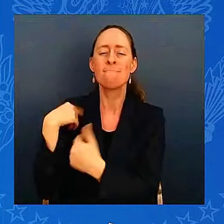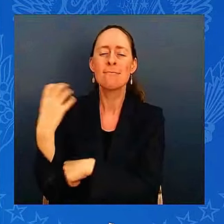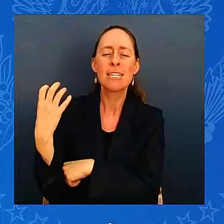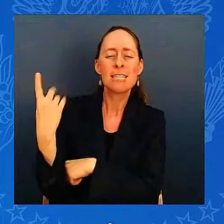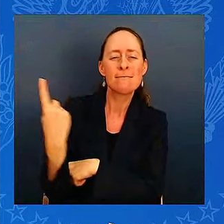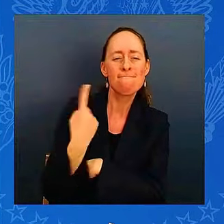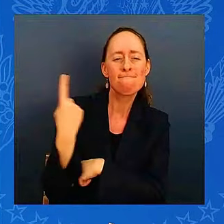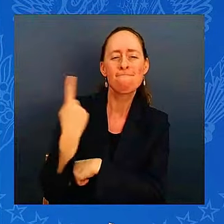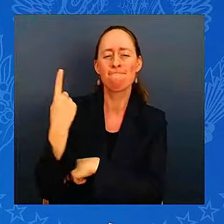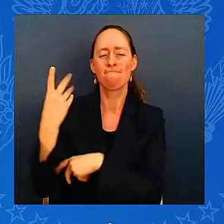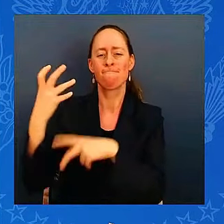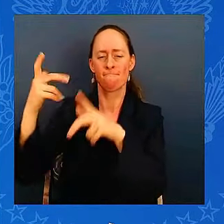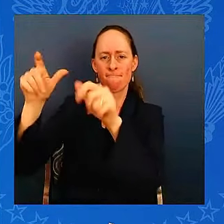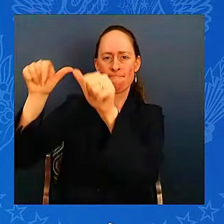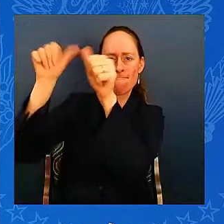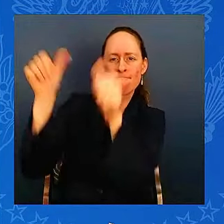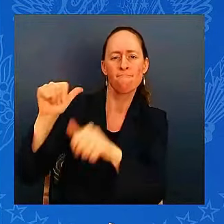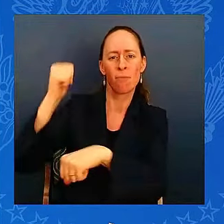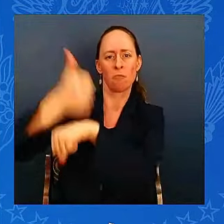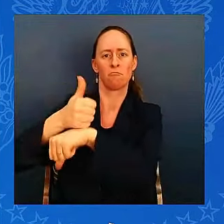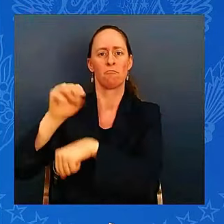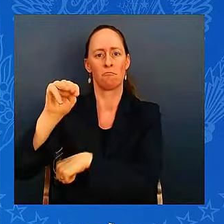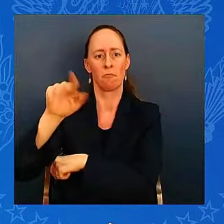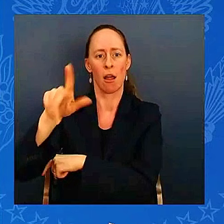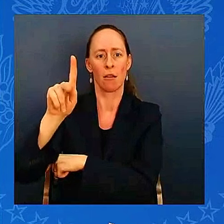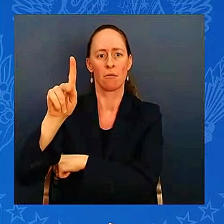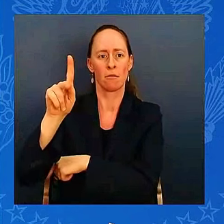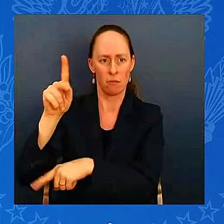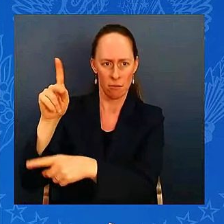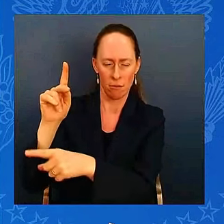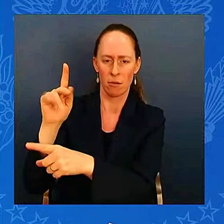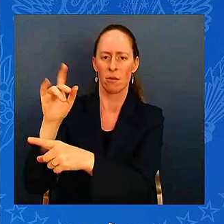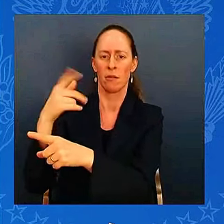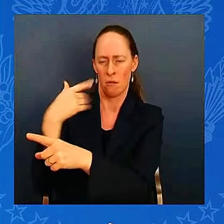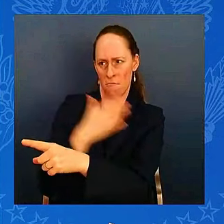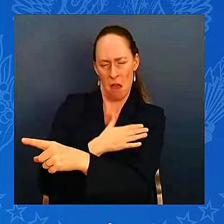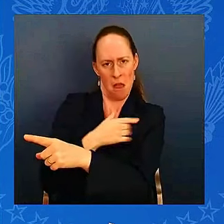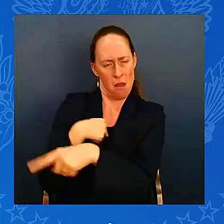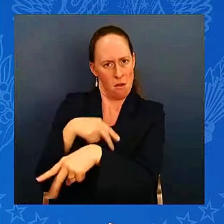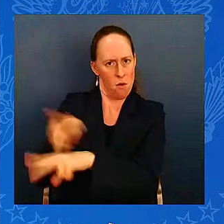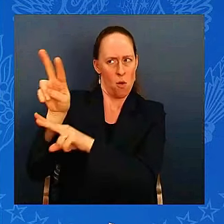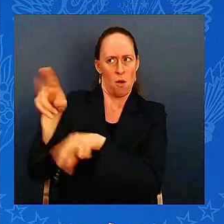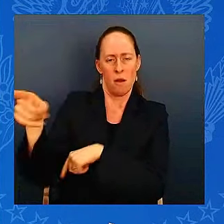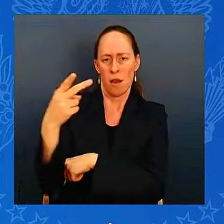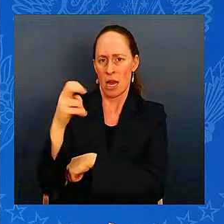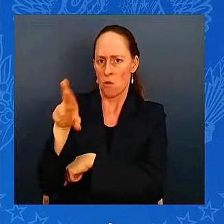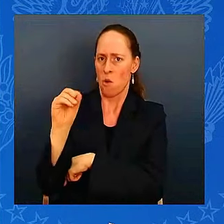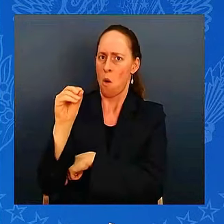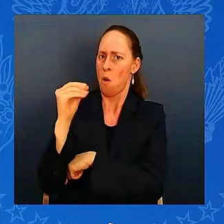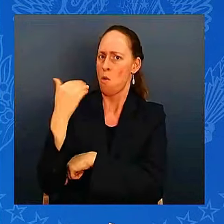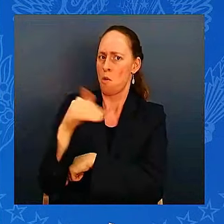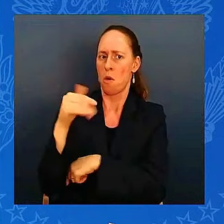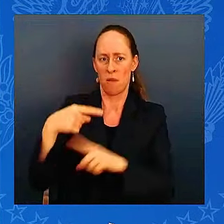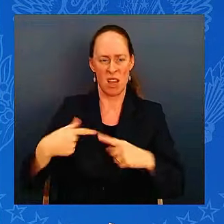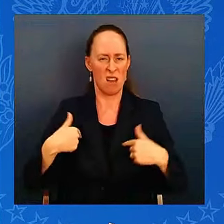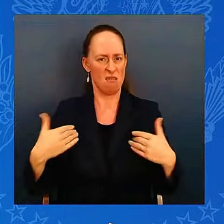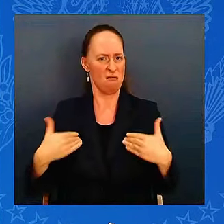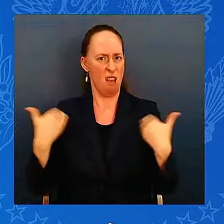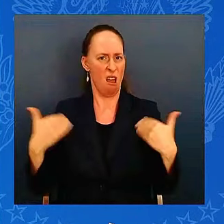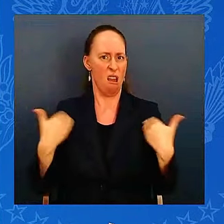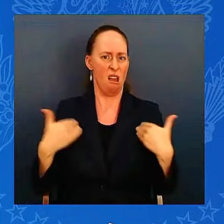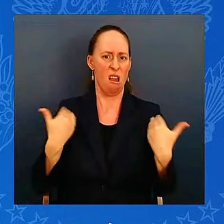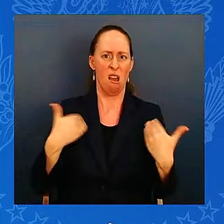who was one of my heroes as I was coming up as a young civil rights guy, and Bobby Kennedy. I have